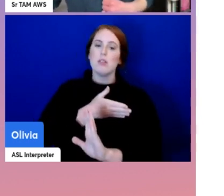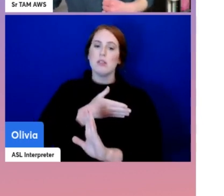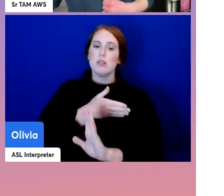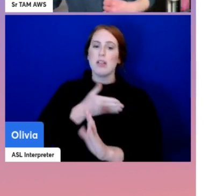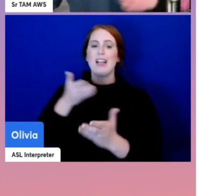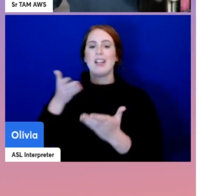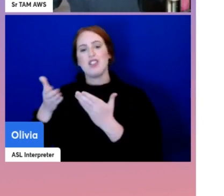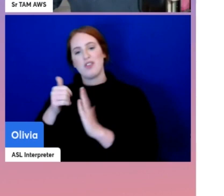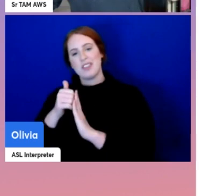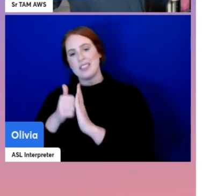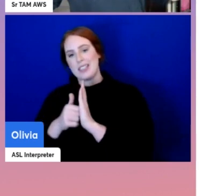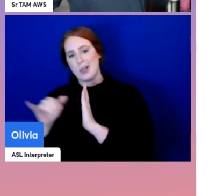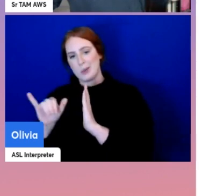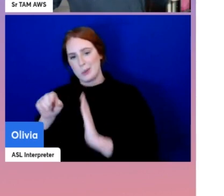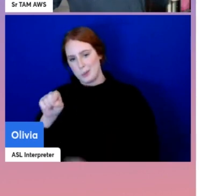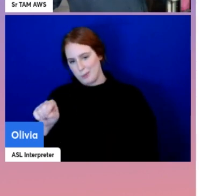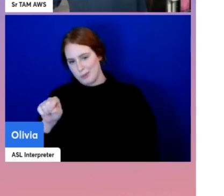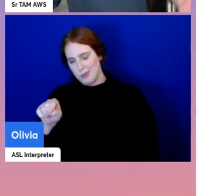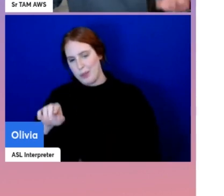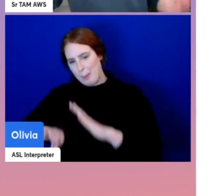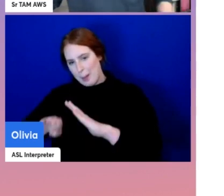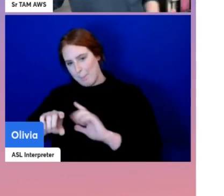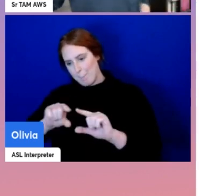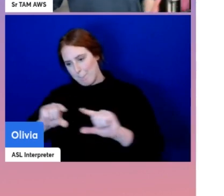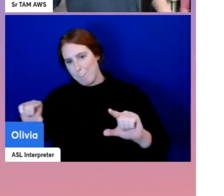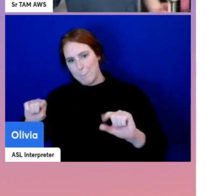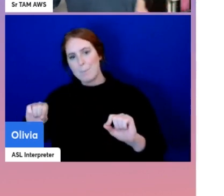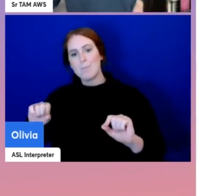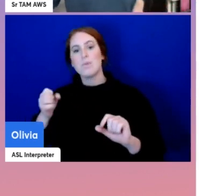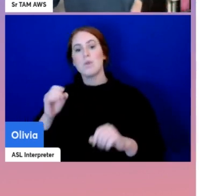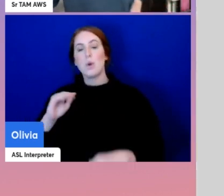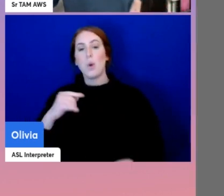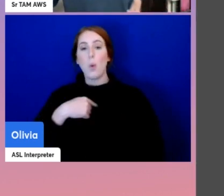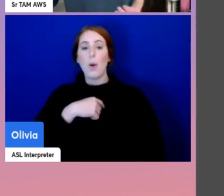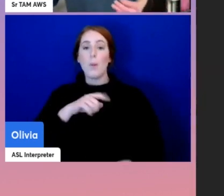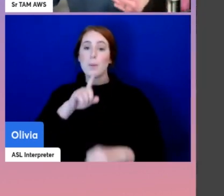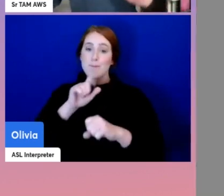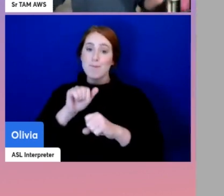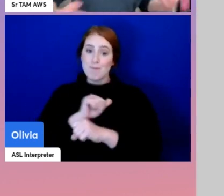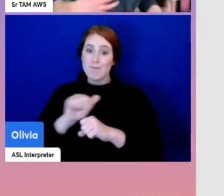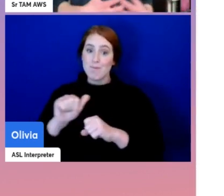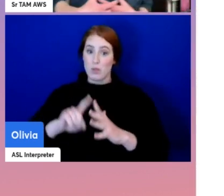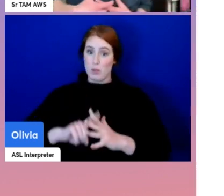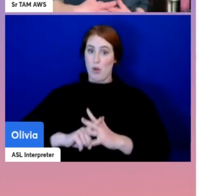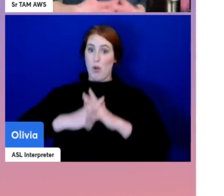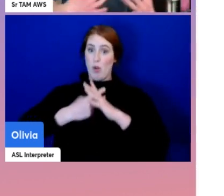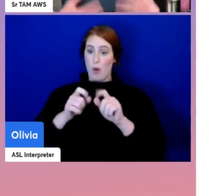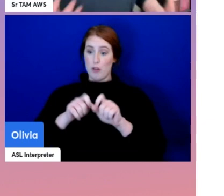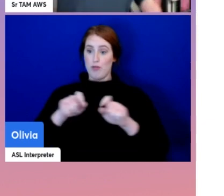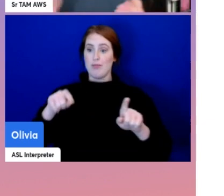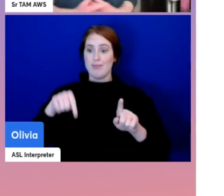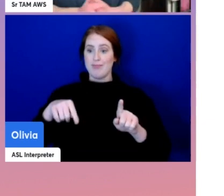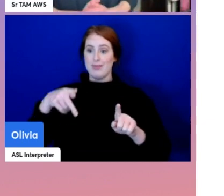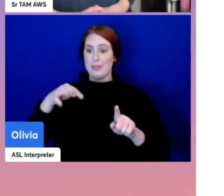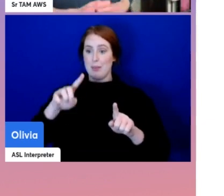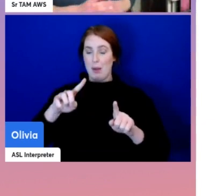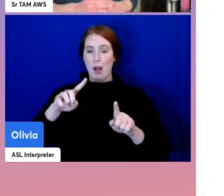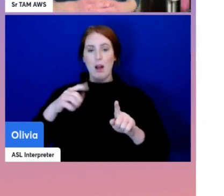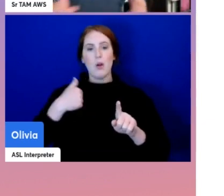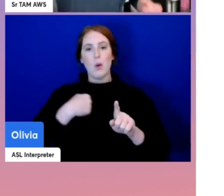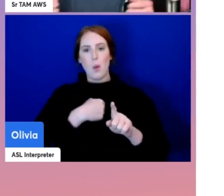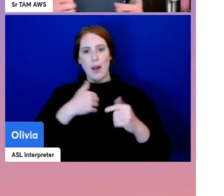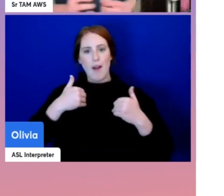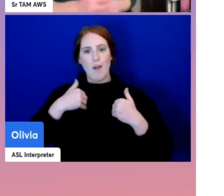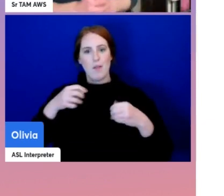accounts. When we actually launch this pod, then we have an opportunity to actually interact